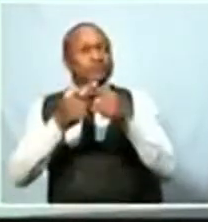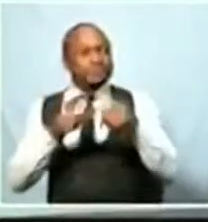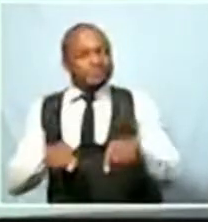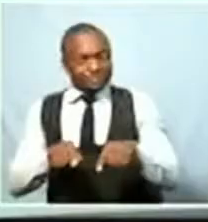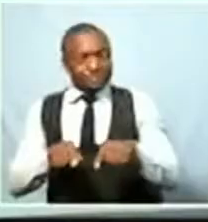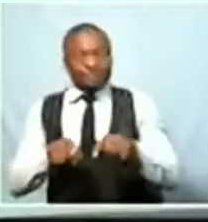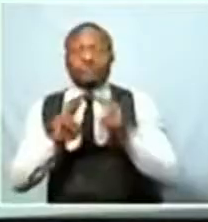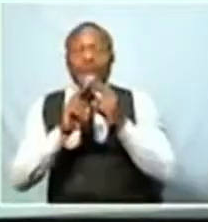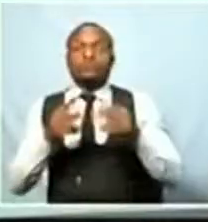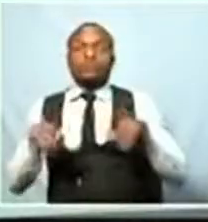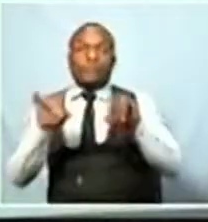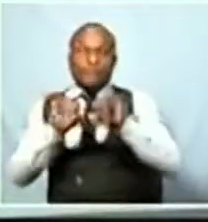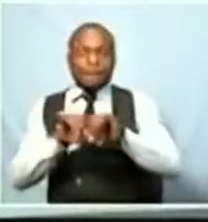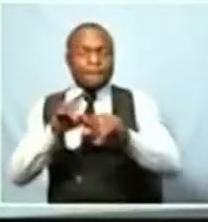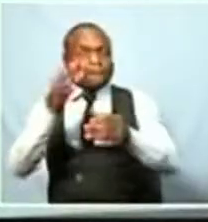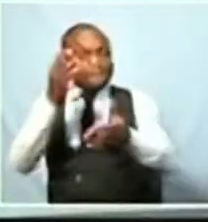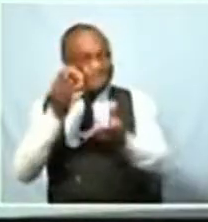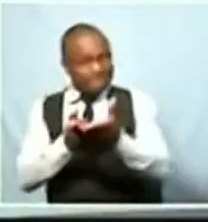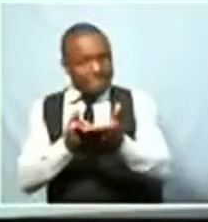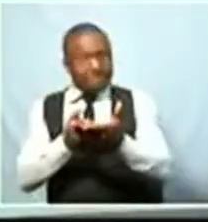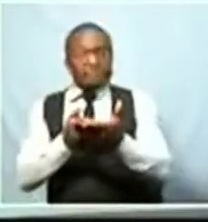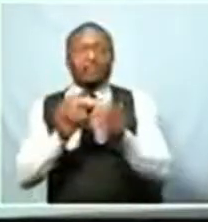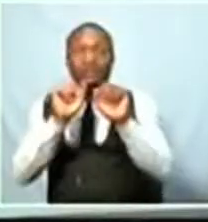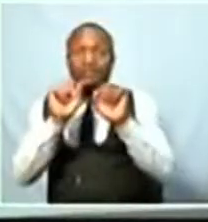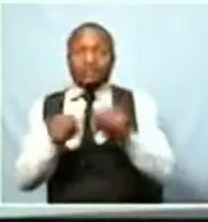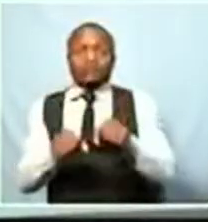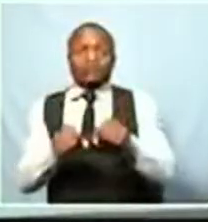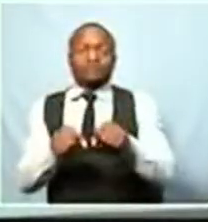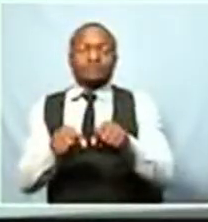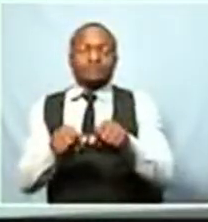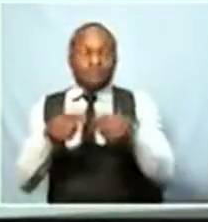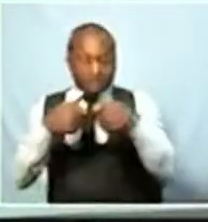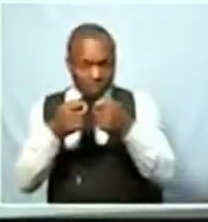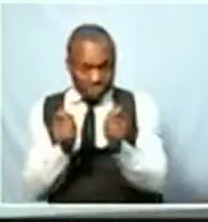it was important that this is actually operationalized.